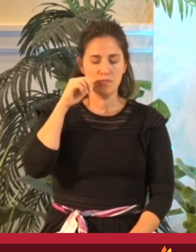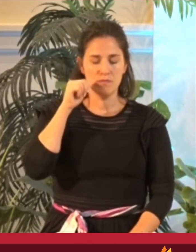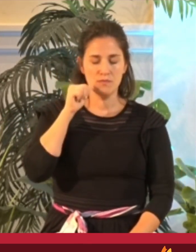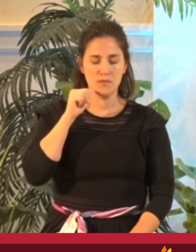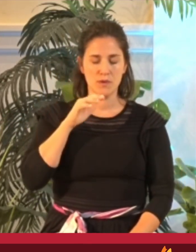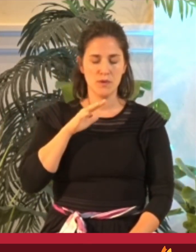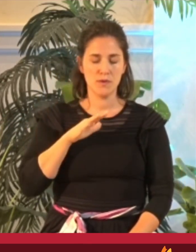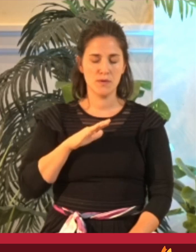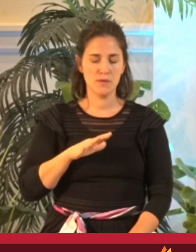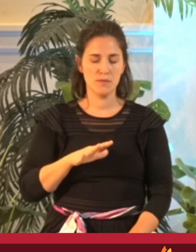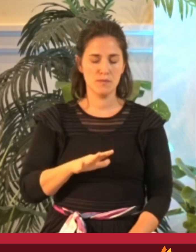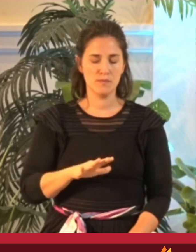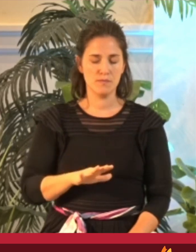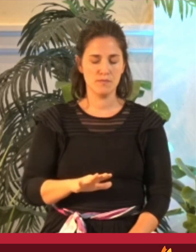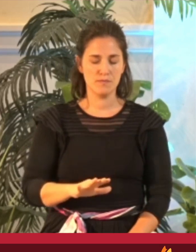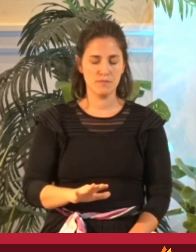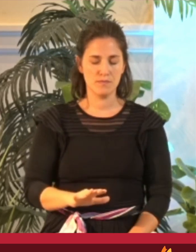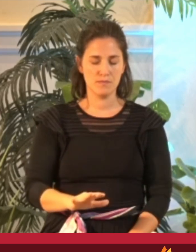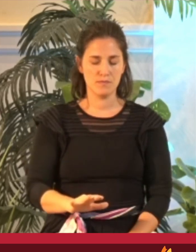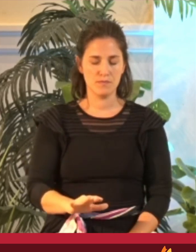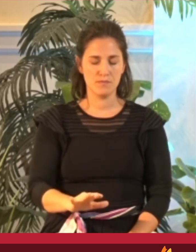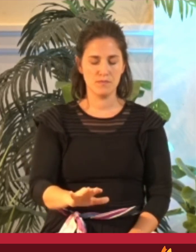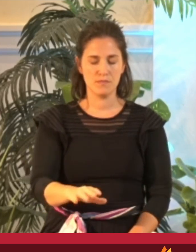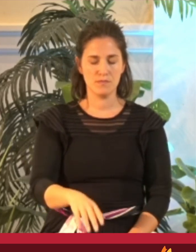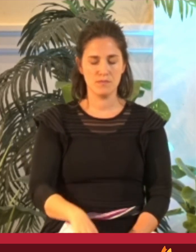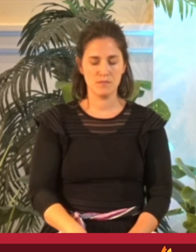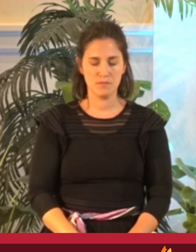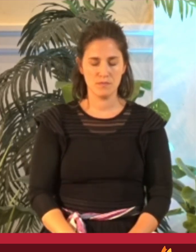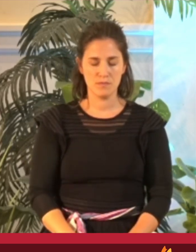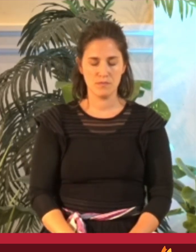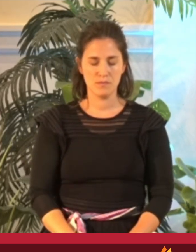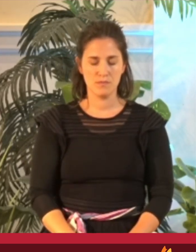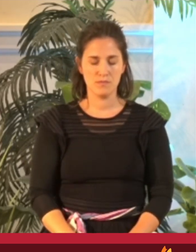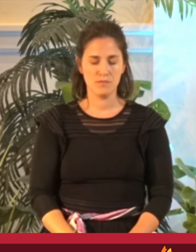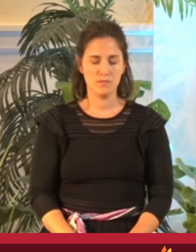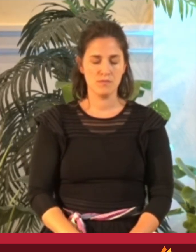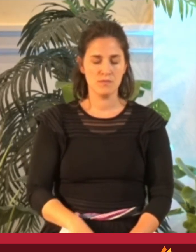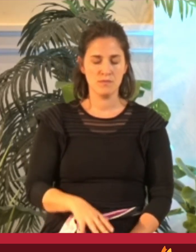letting the air fill your lungs.